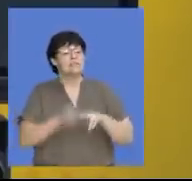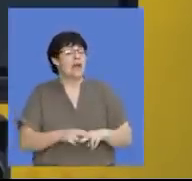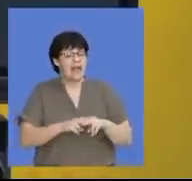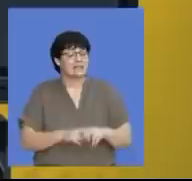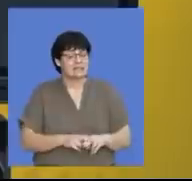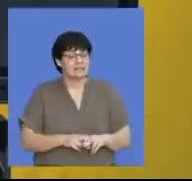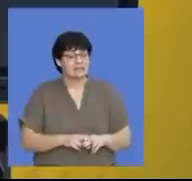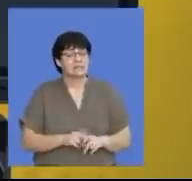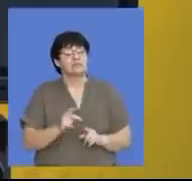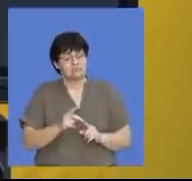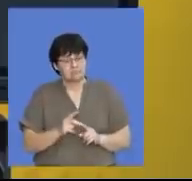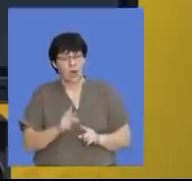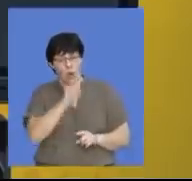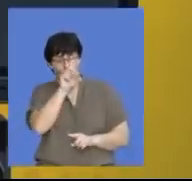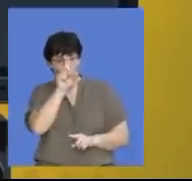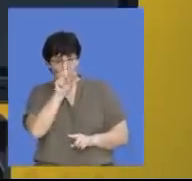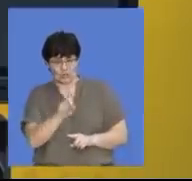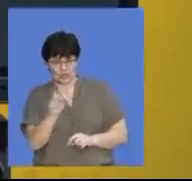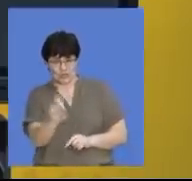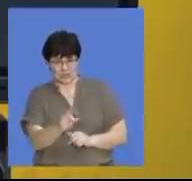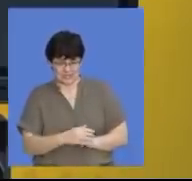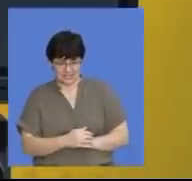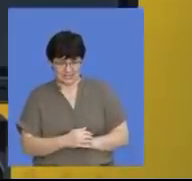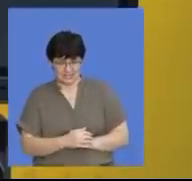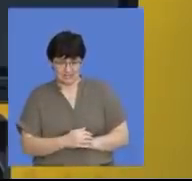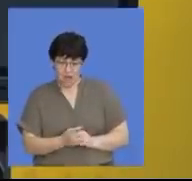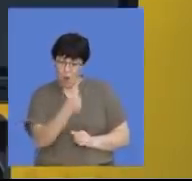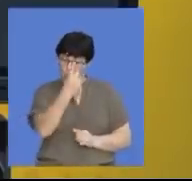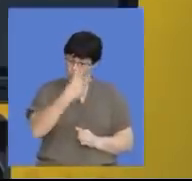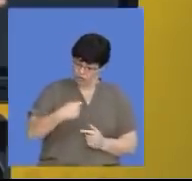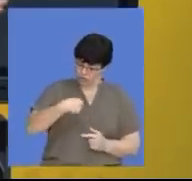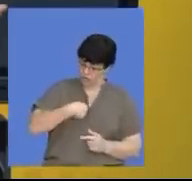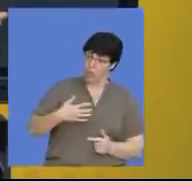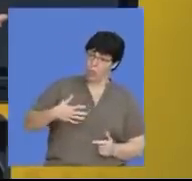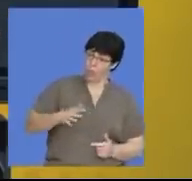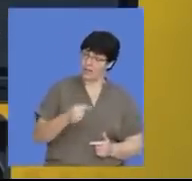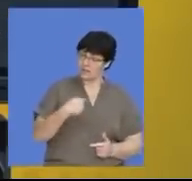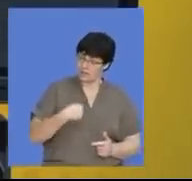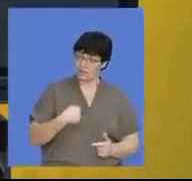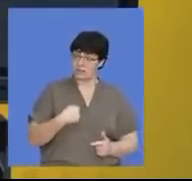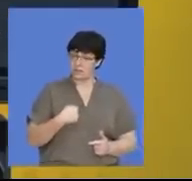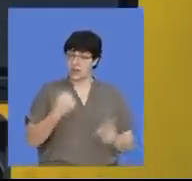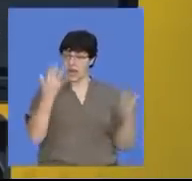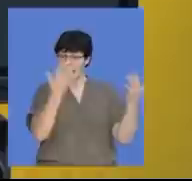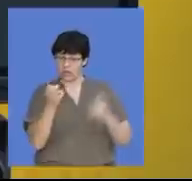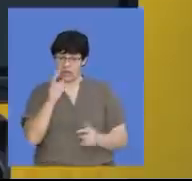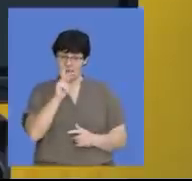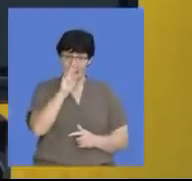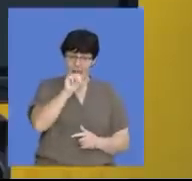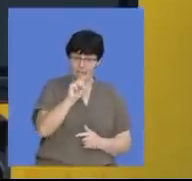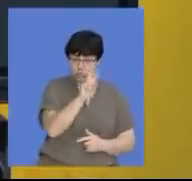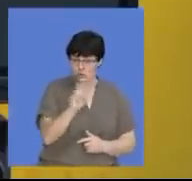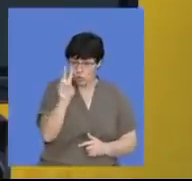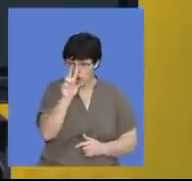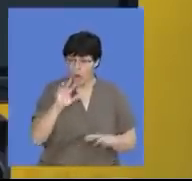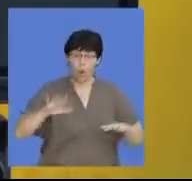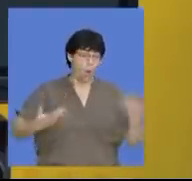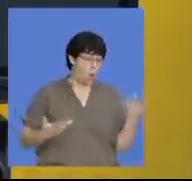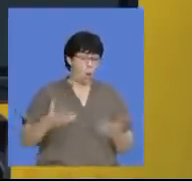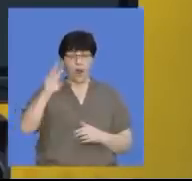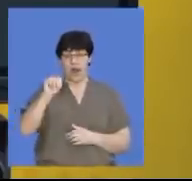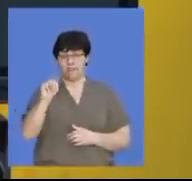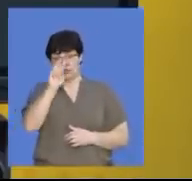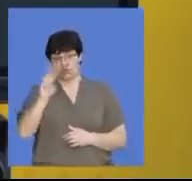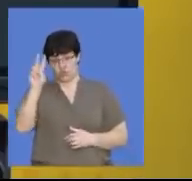the nature of the question. Does the question require me to calculate an answer in kilometers squared or meters